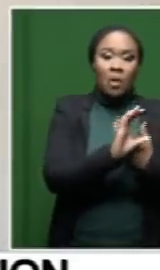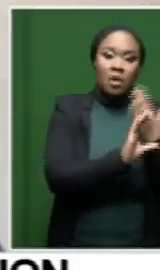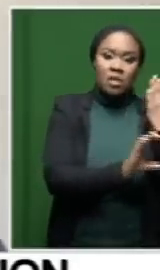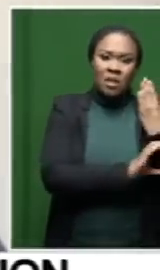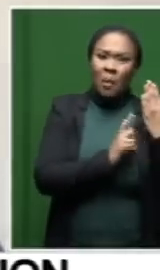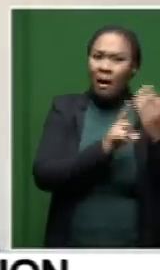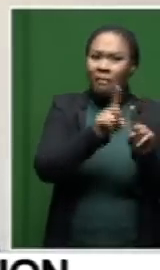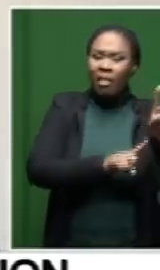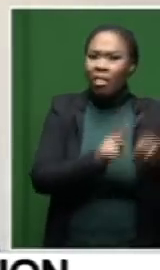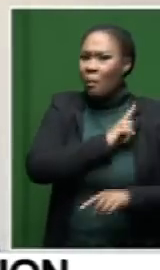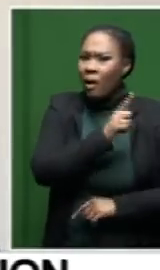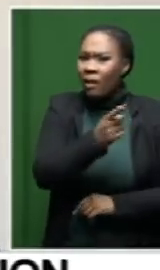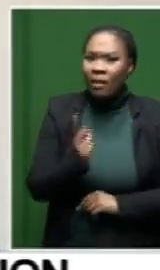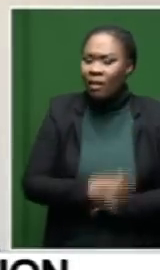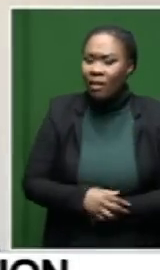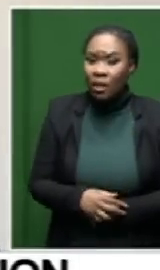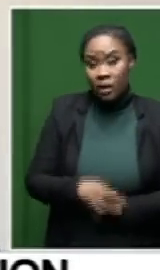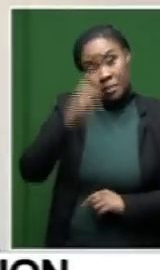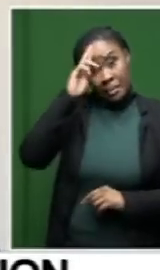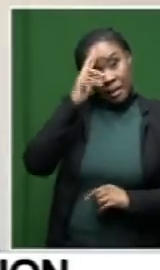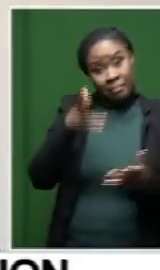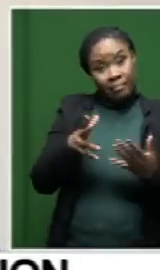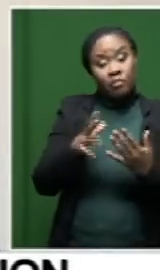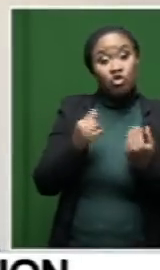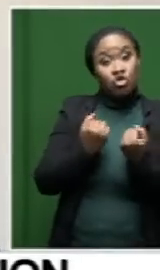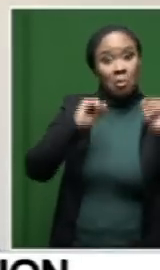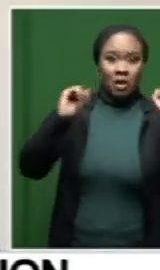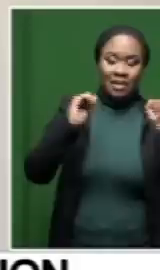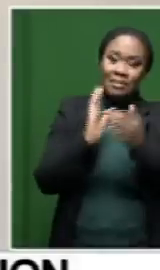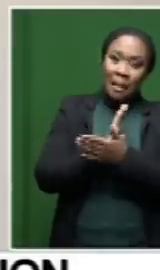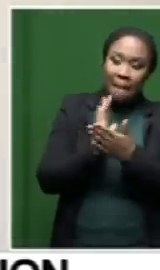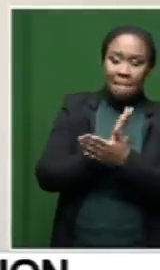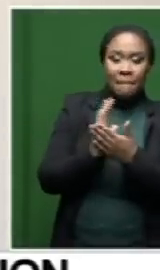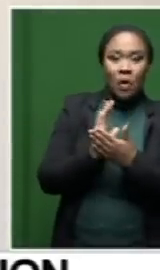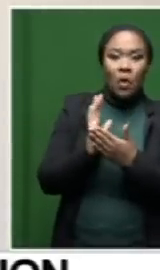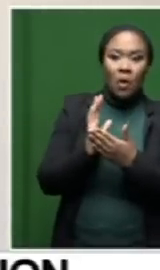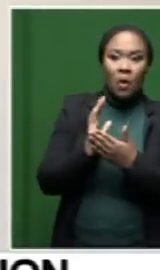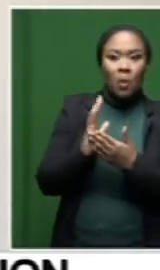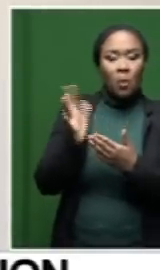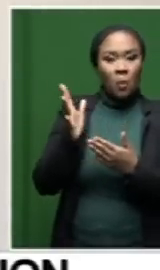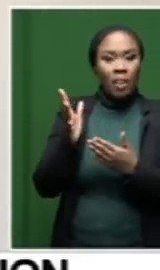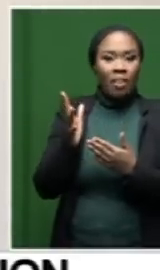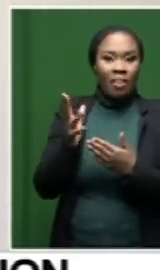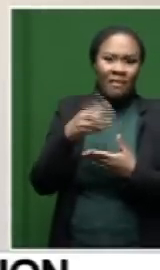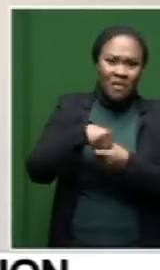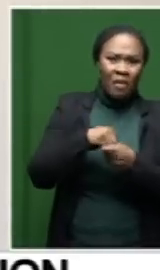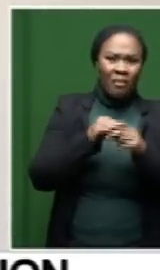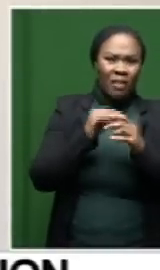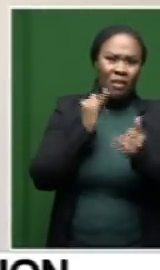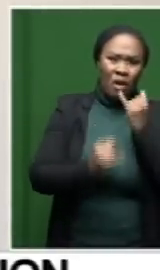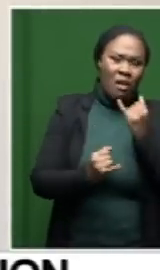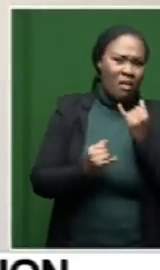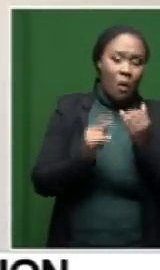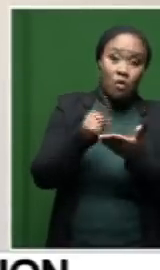constitutional democracy that there are people that will try and drive ulterior agendas. Why are institutions